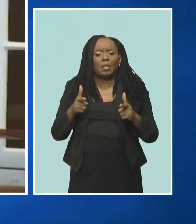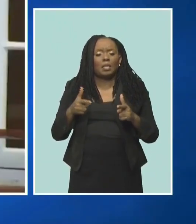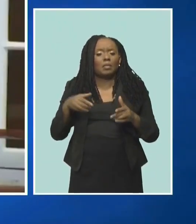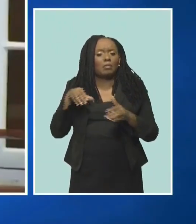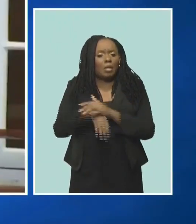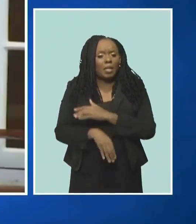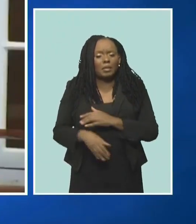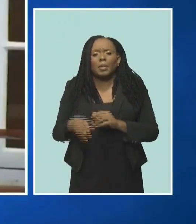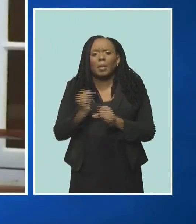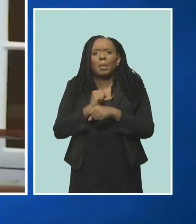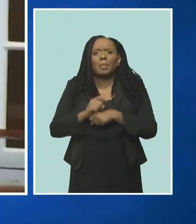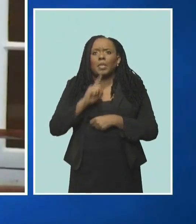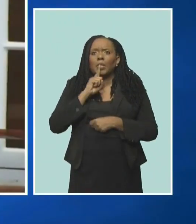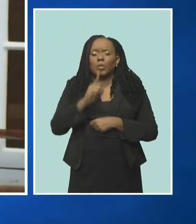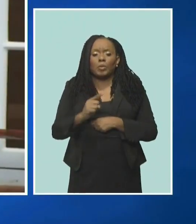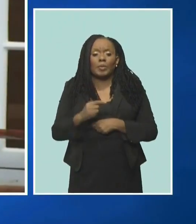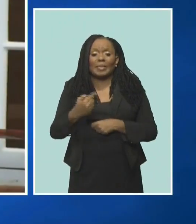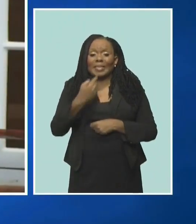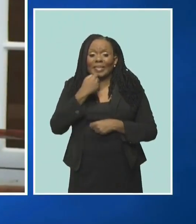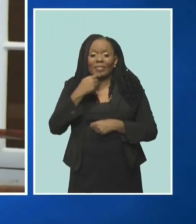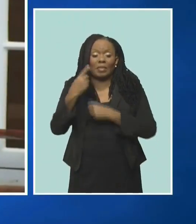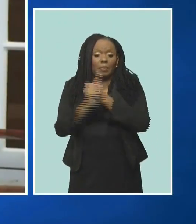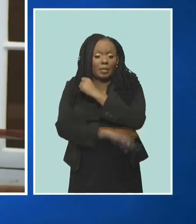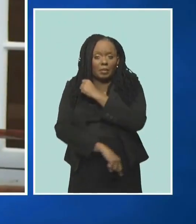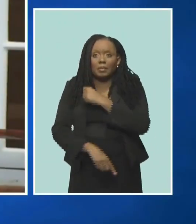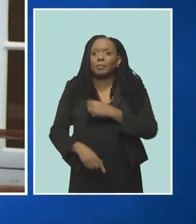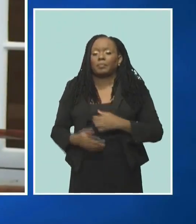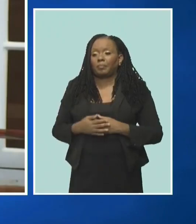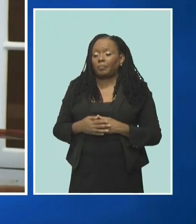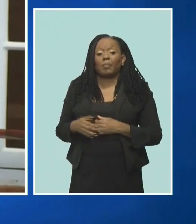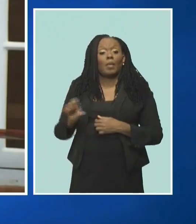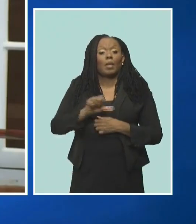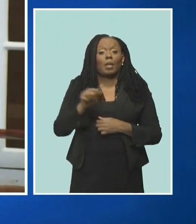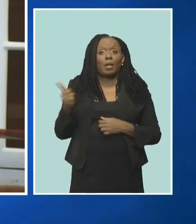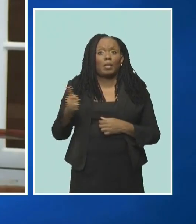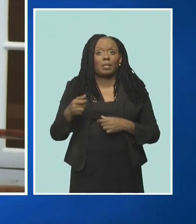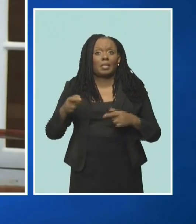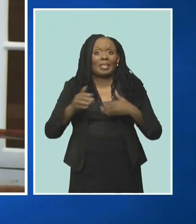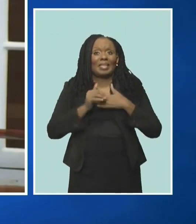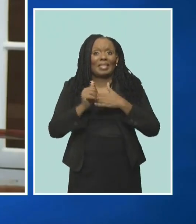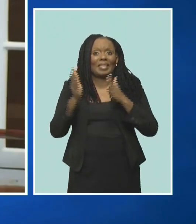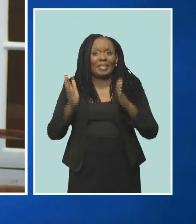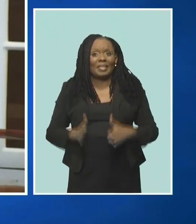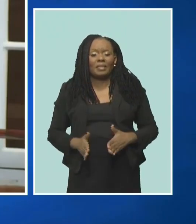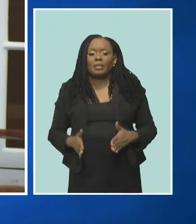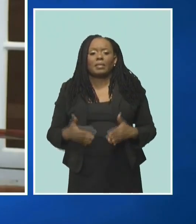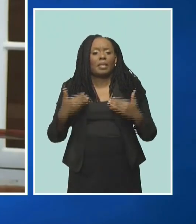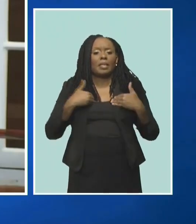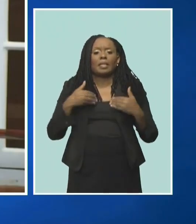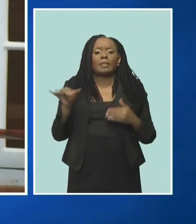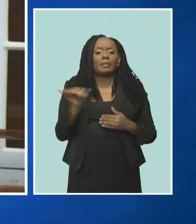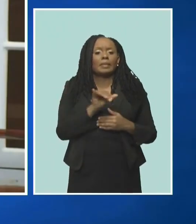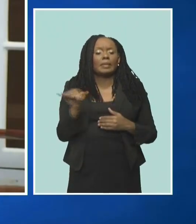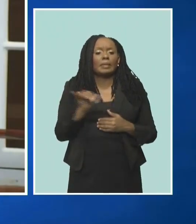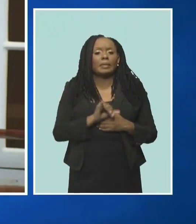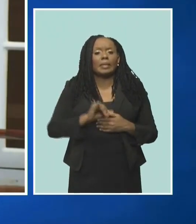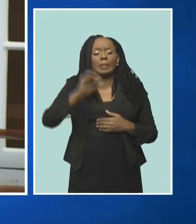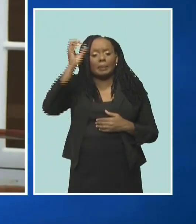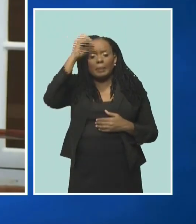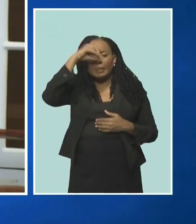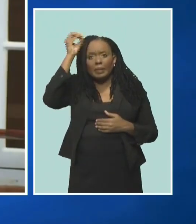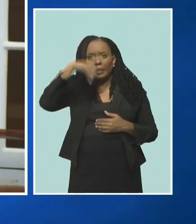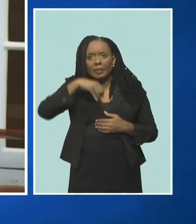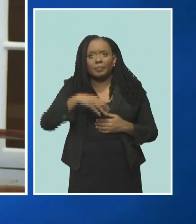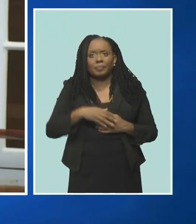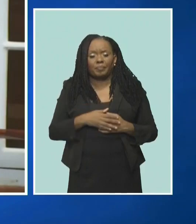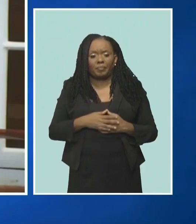concern that other heads of government share and heads of state in the region, as we discussed, that you cannot